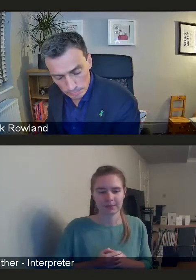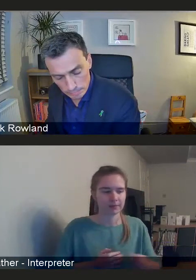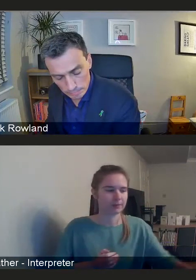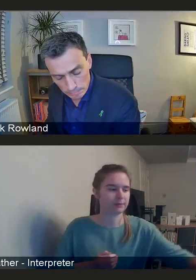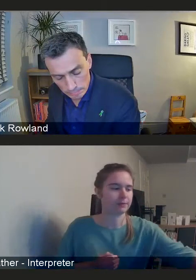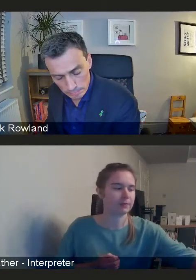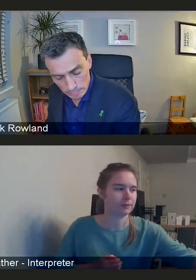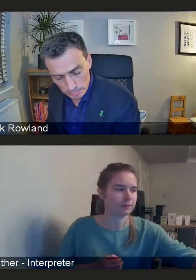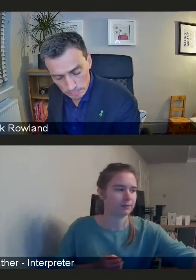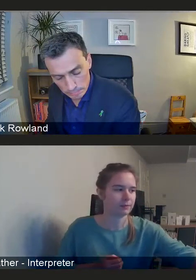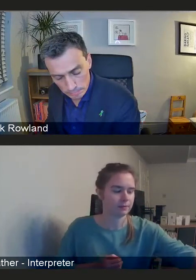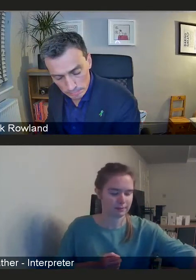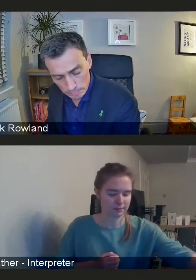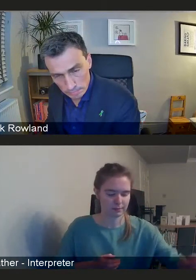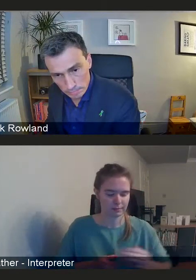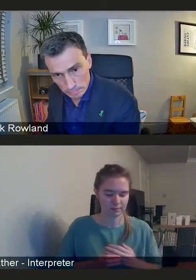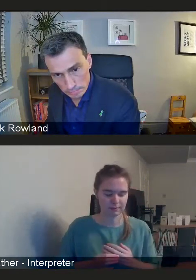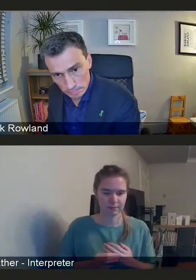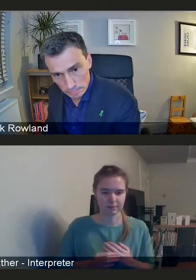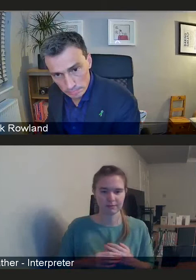Mark has said, I want to have too much difference,